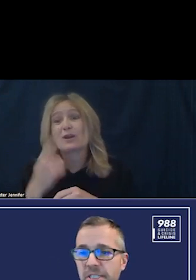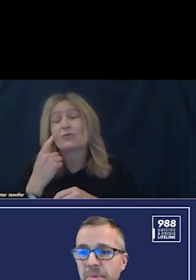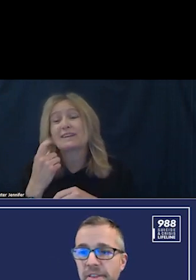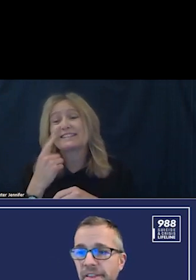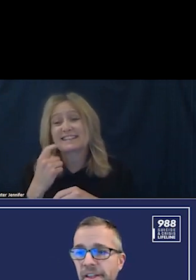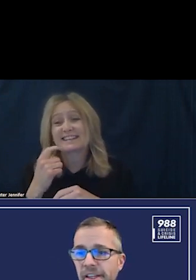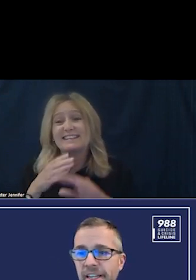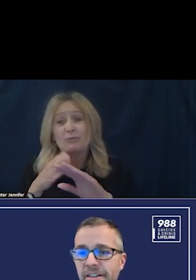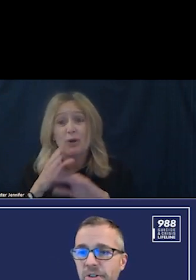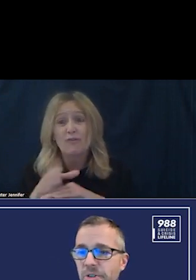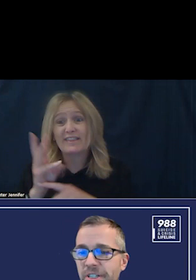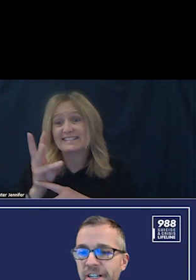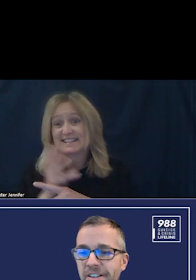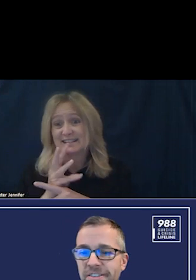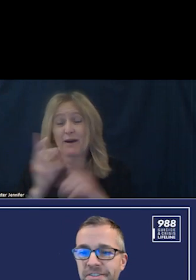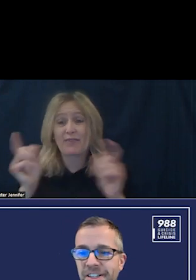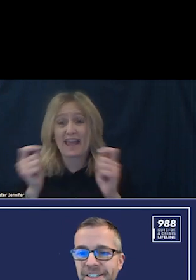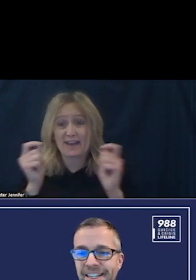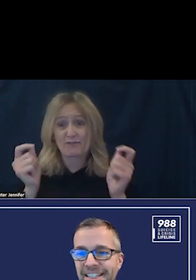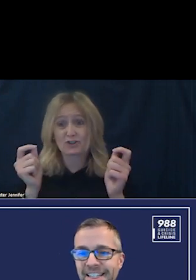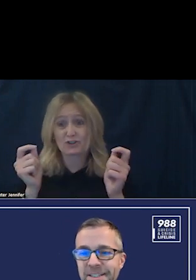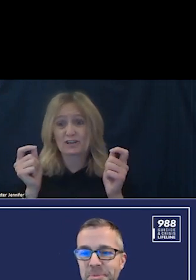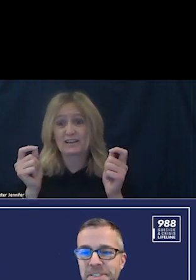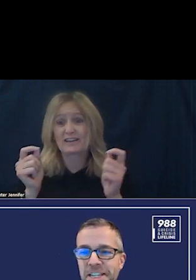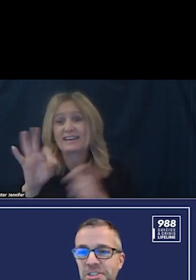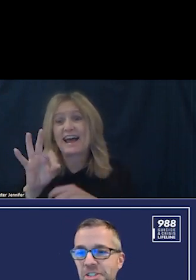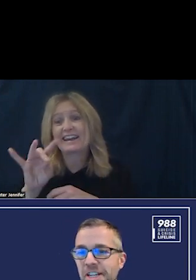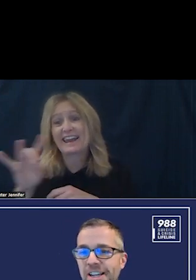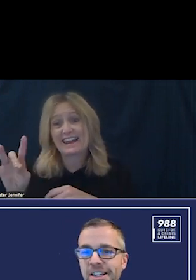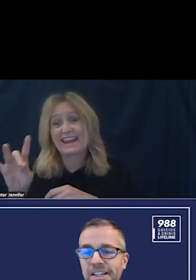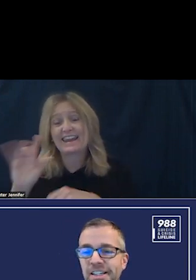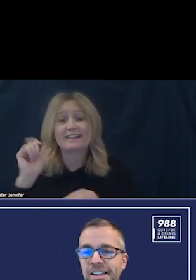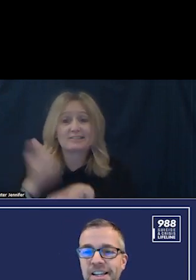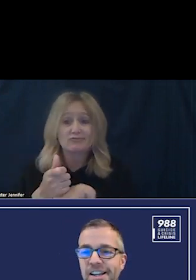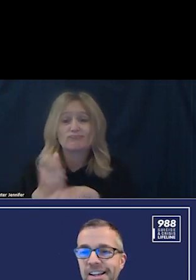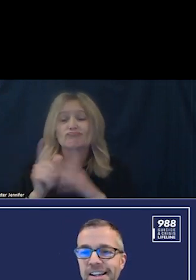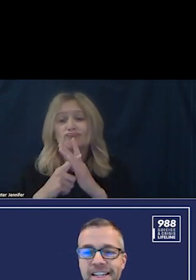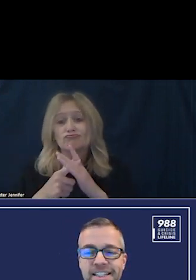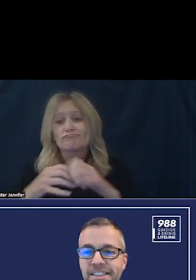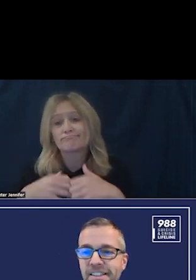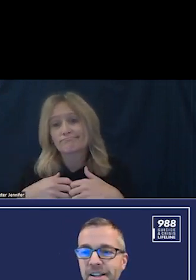the 6-month anniversary of 988 implementation.